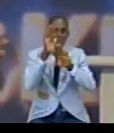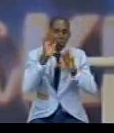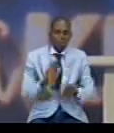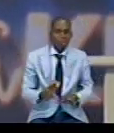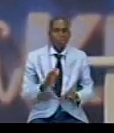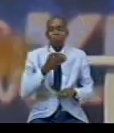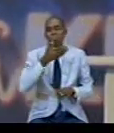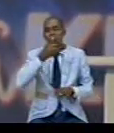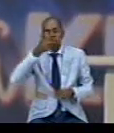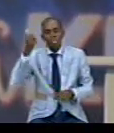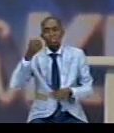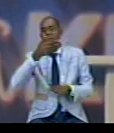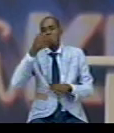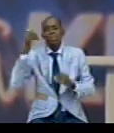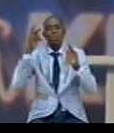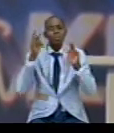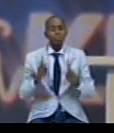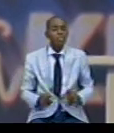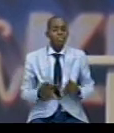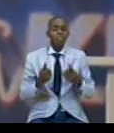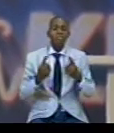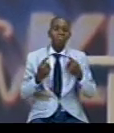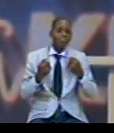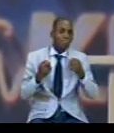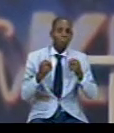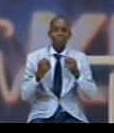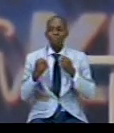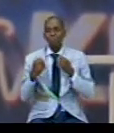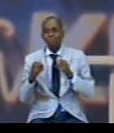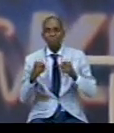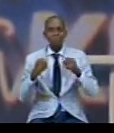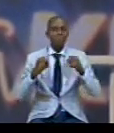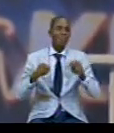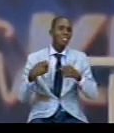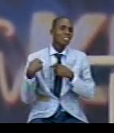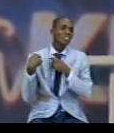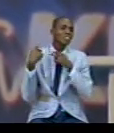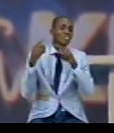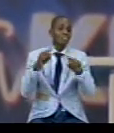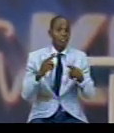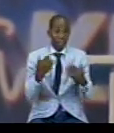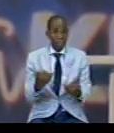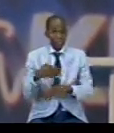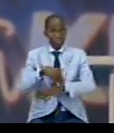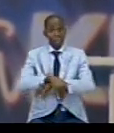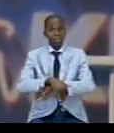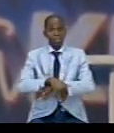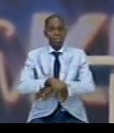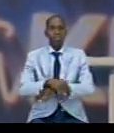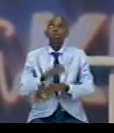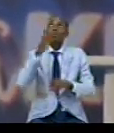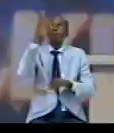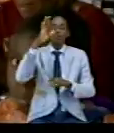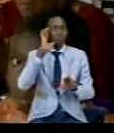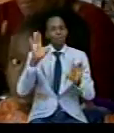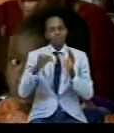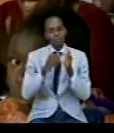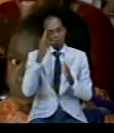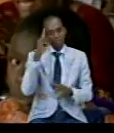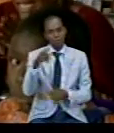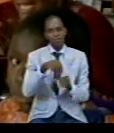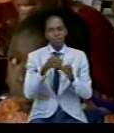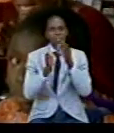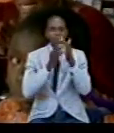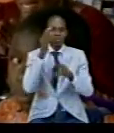person all around. I've tried and tried. Tonight, God will do it. He